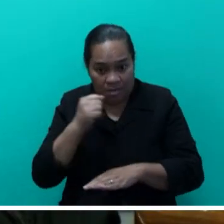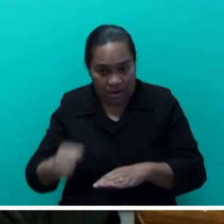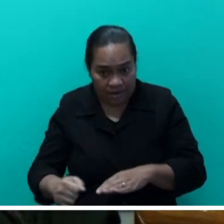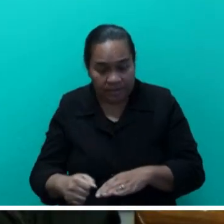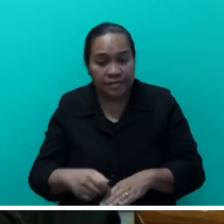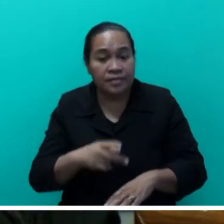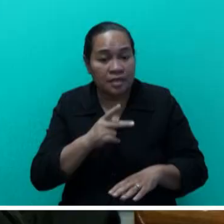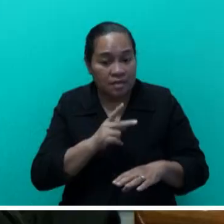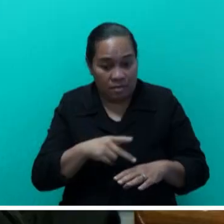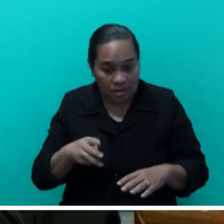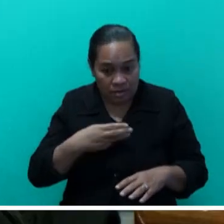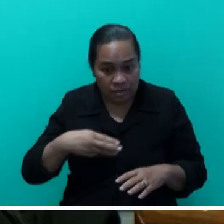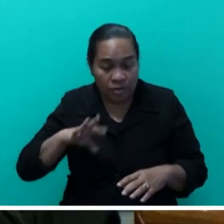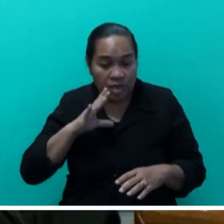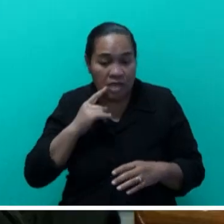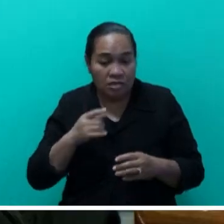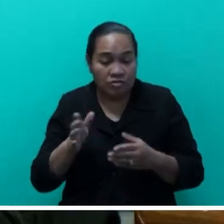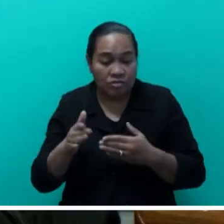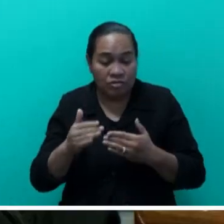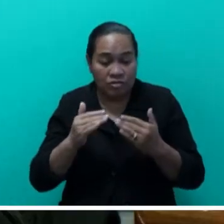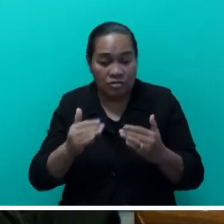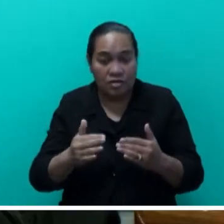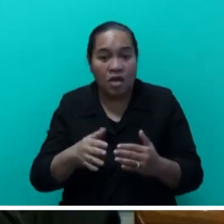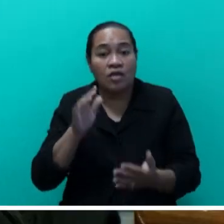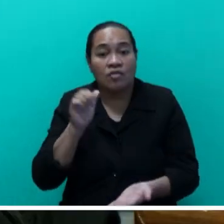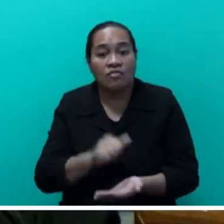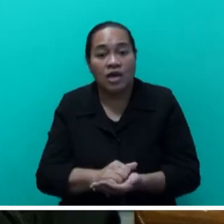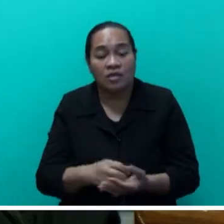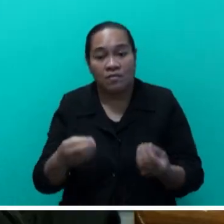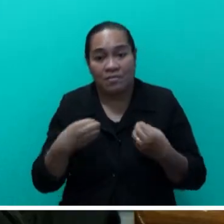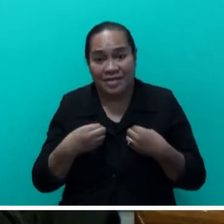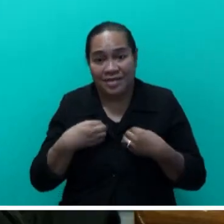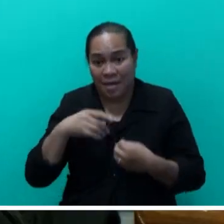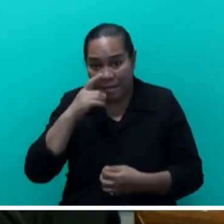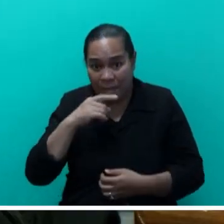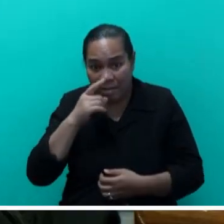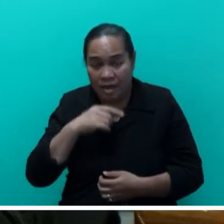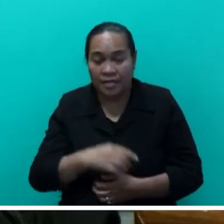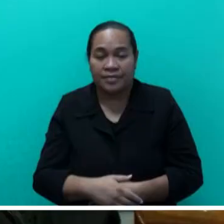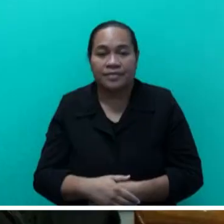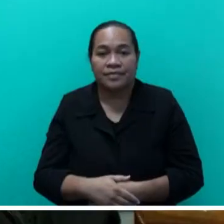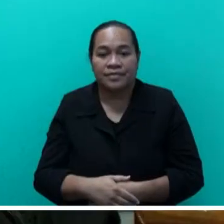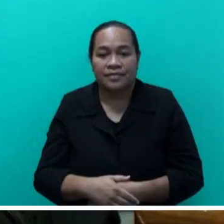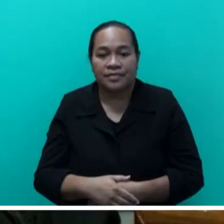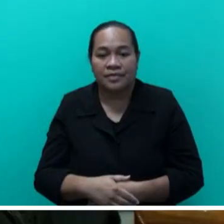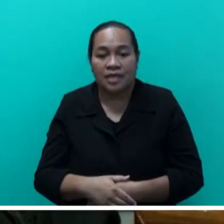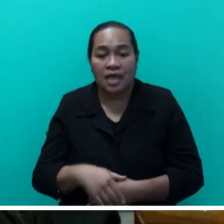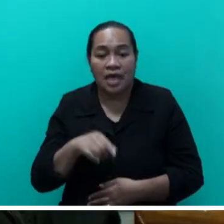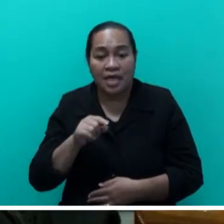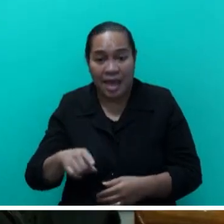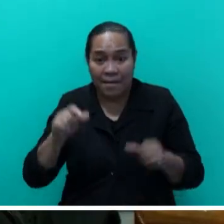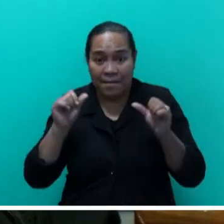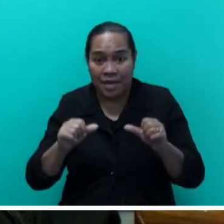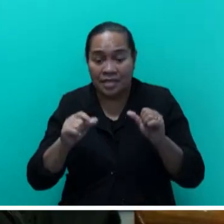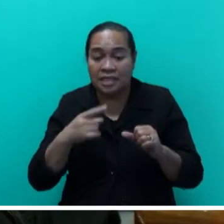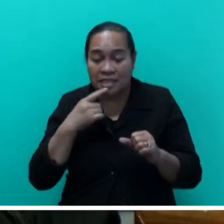to the United Nations Declaration on the Rights of Indigenous People, UNRIP, President Katunivere highlighted that this summit